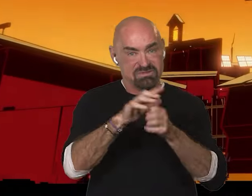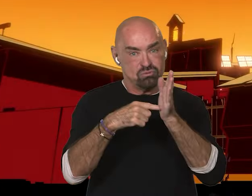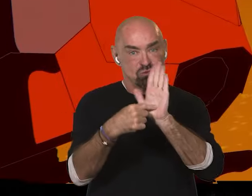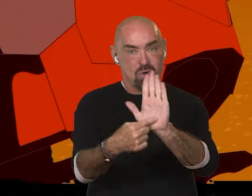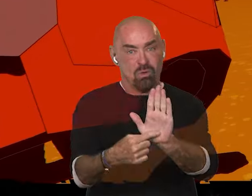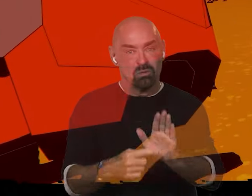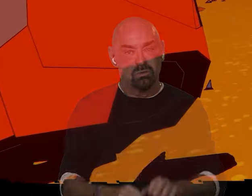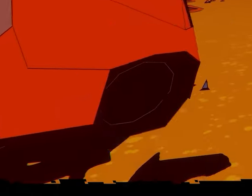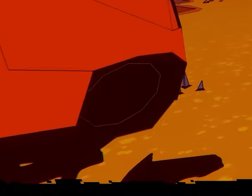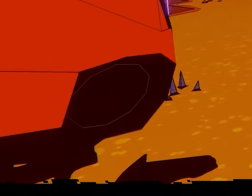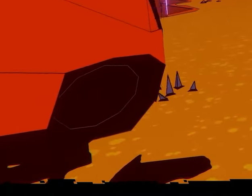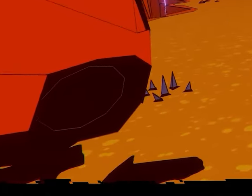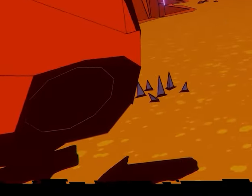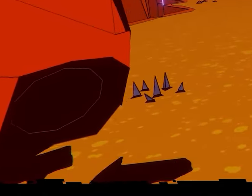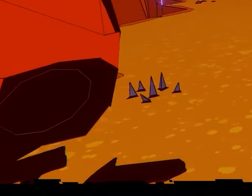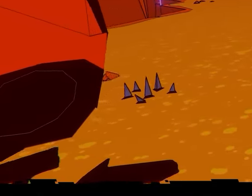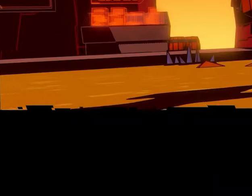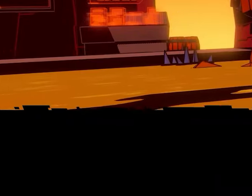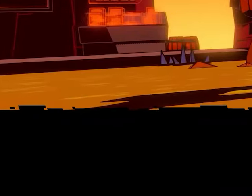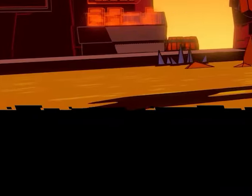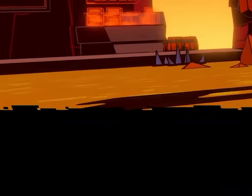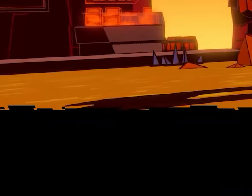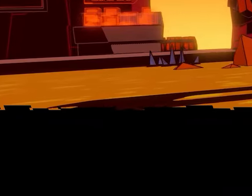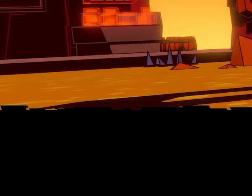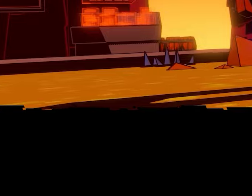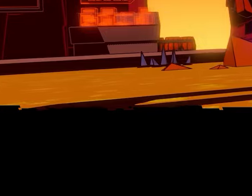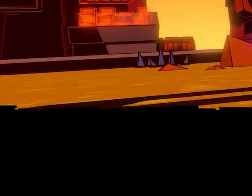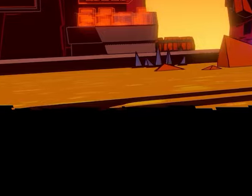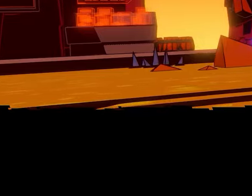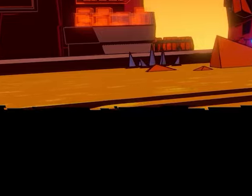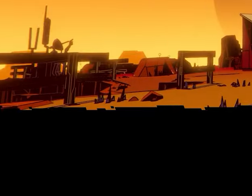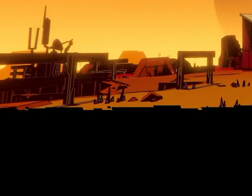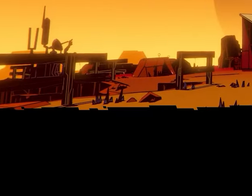Days are coming! Any of you dimwits still breathing?